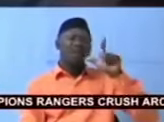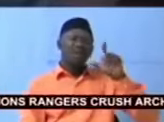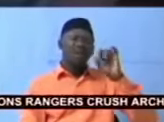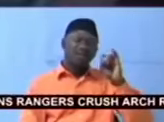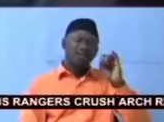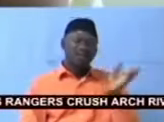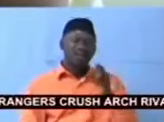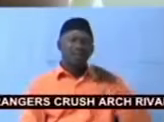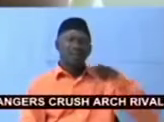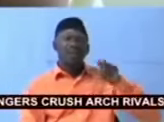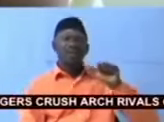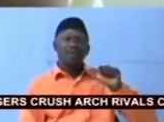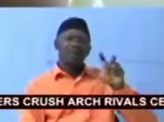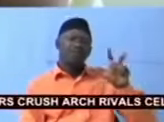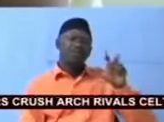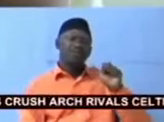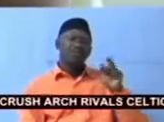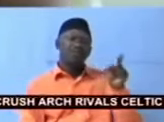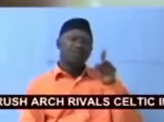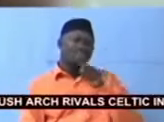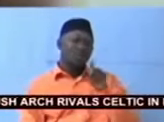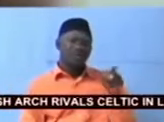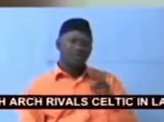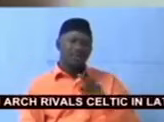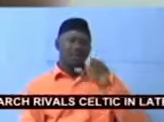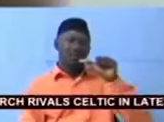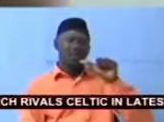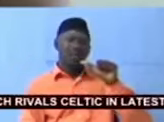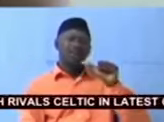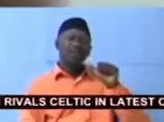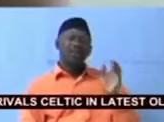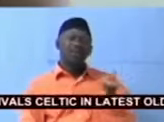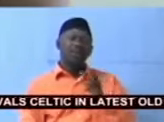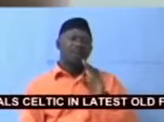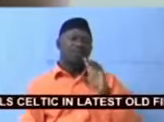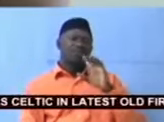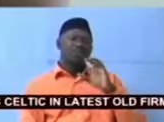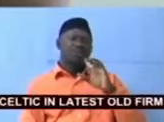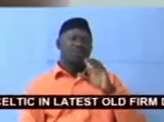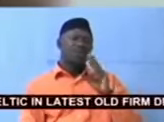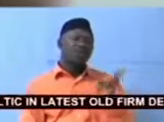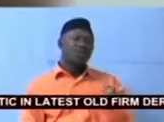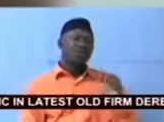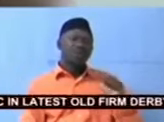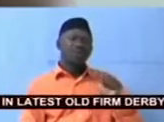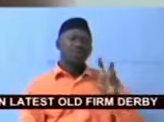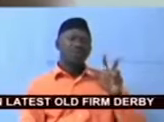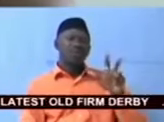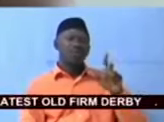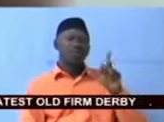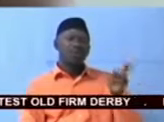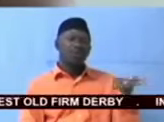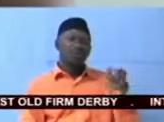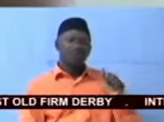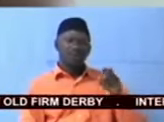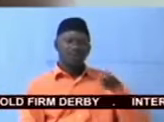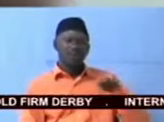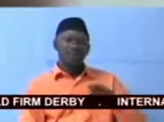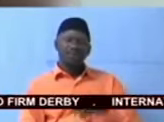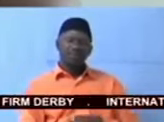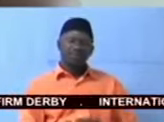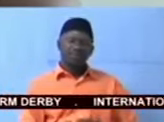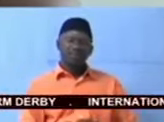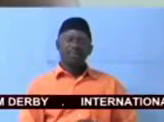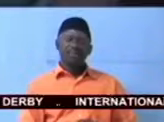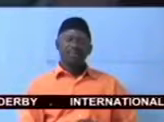Ali Nawaz Chauhan la. Yes. And by the time you left the judiciary, was he still the Chief Justice? Bang fa baye